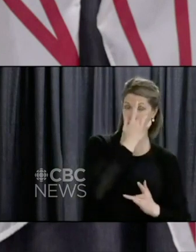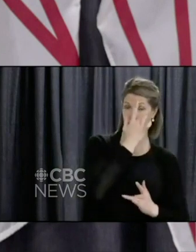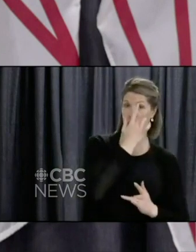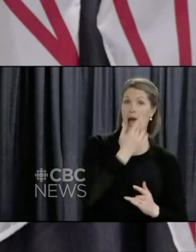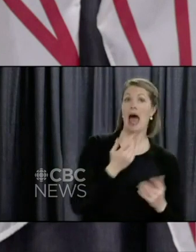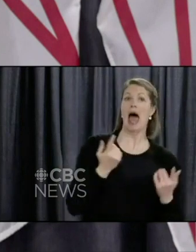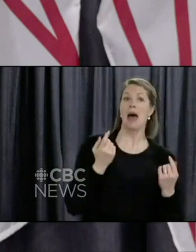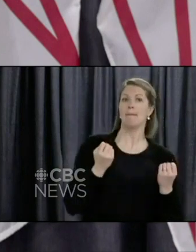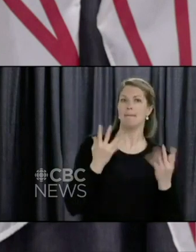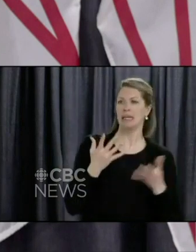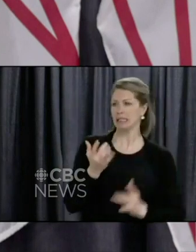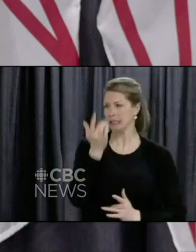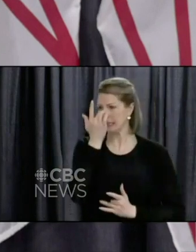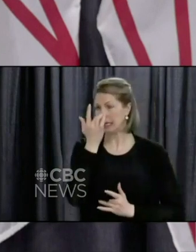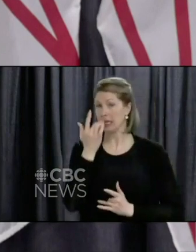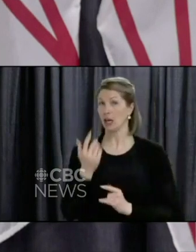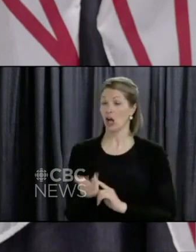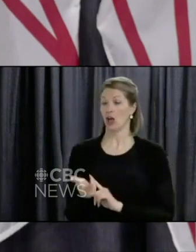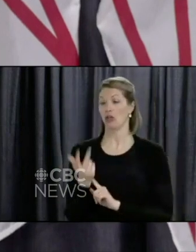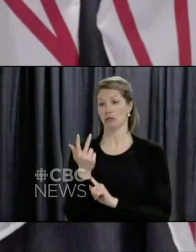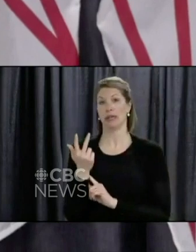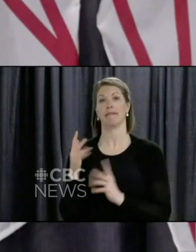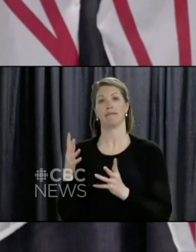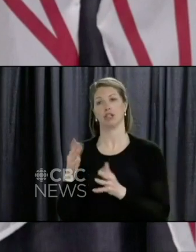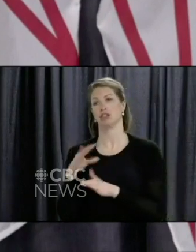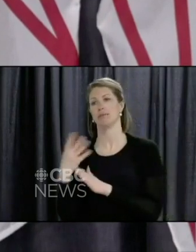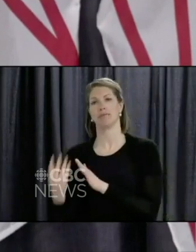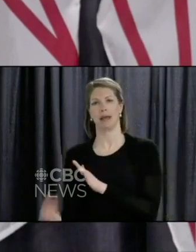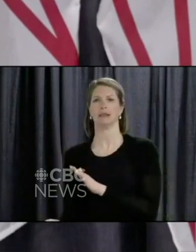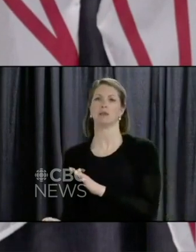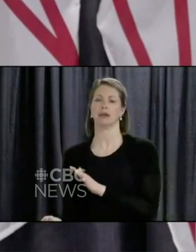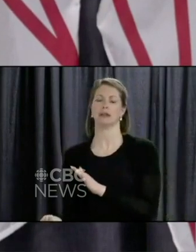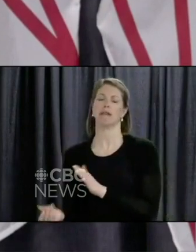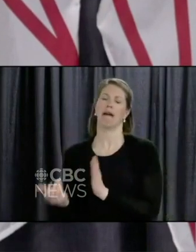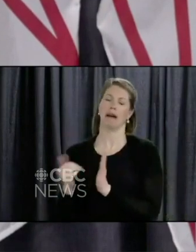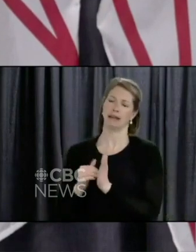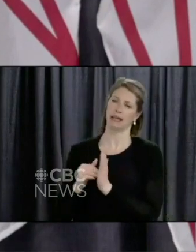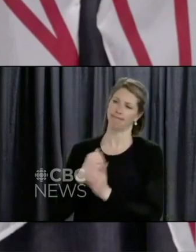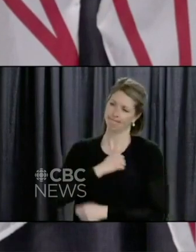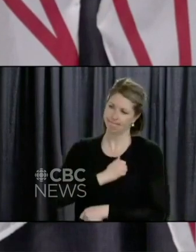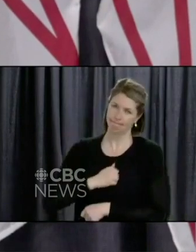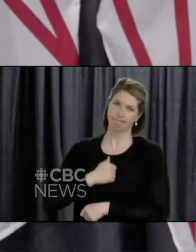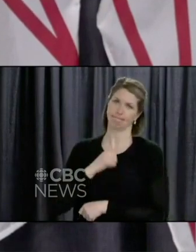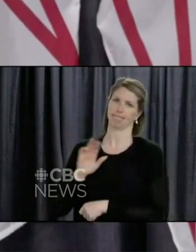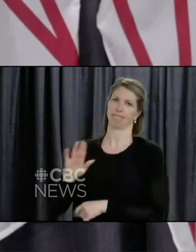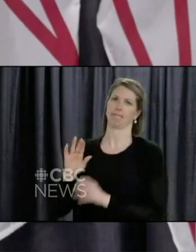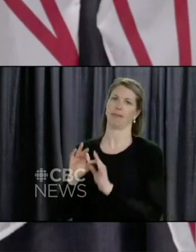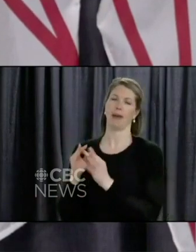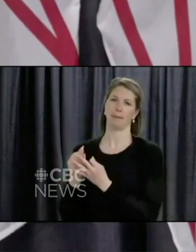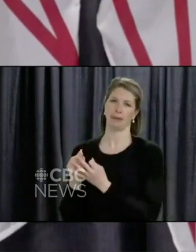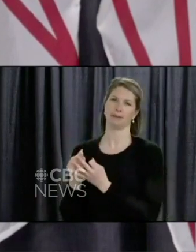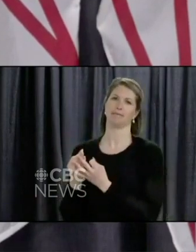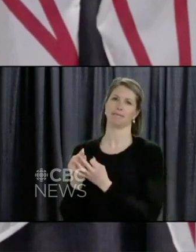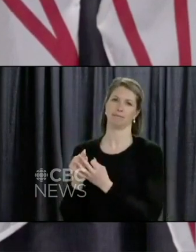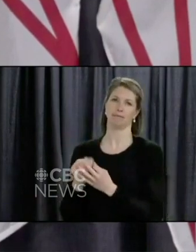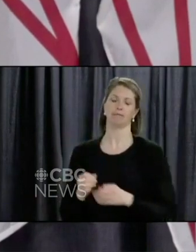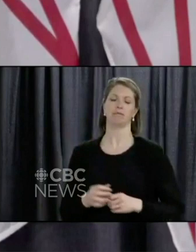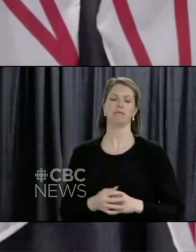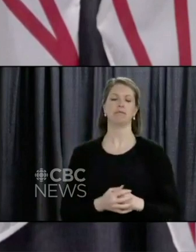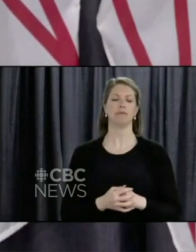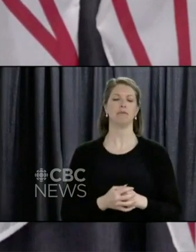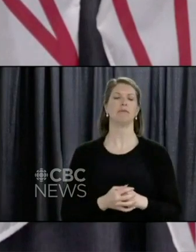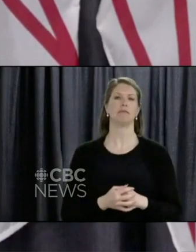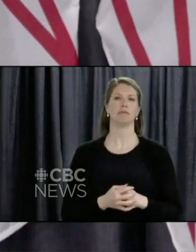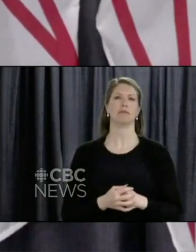of Newfoundlanders and Labradorians, and we still mourn, and we pass our condolences to those families. Now, over the